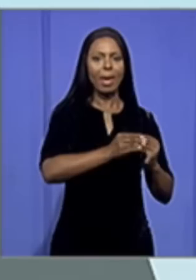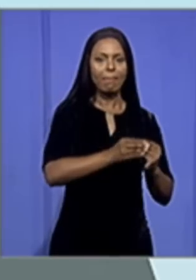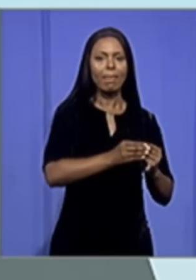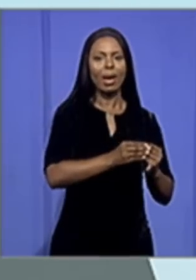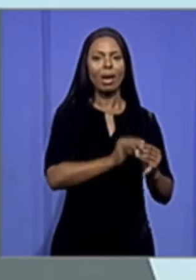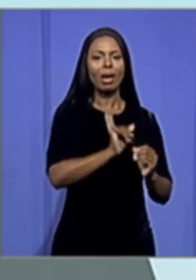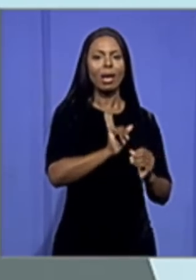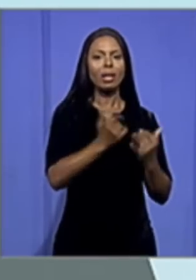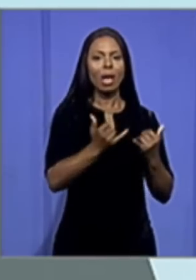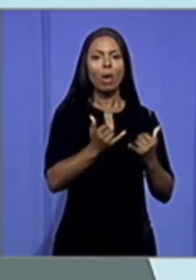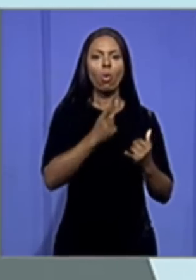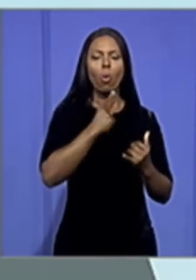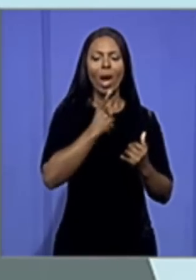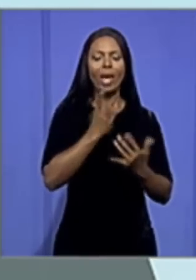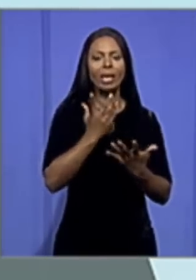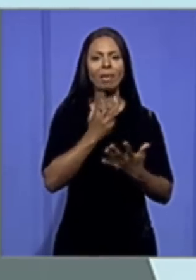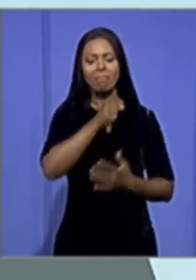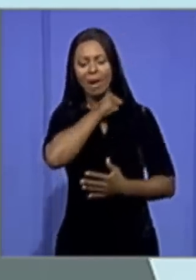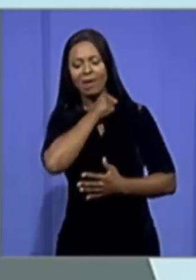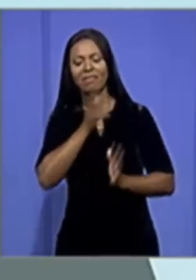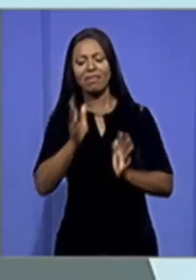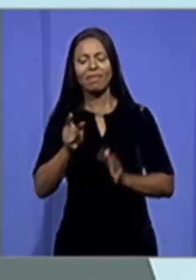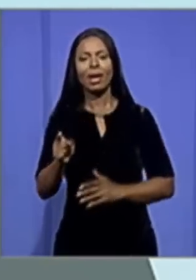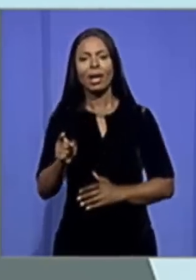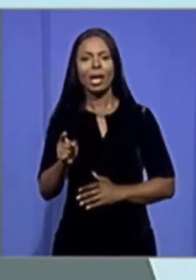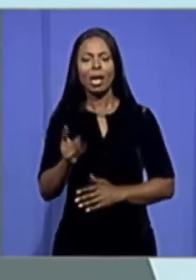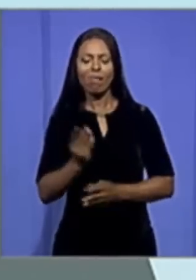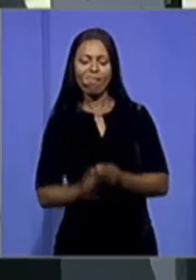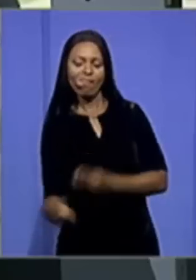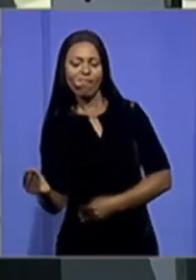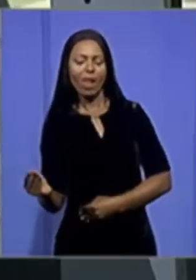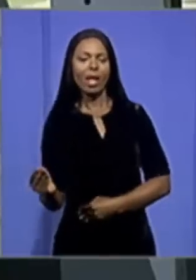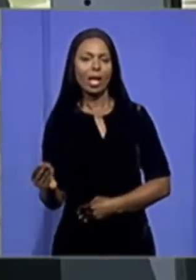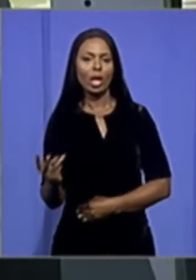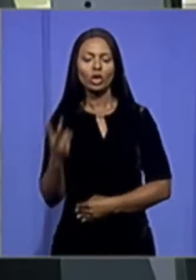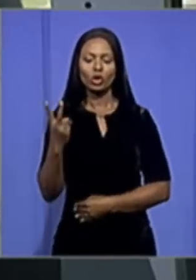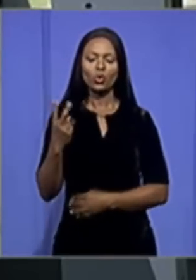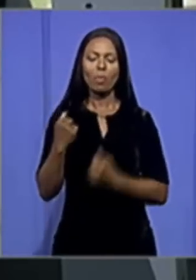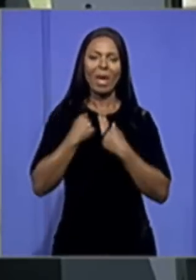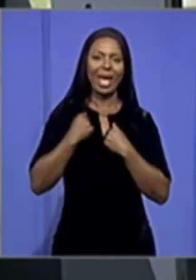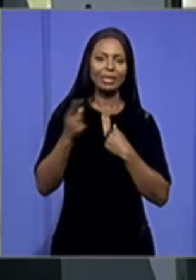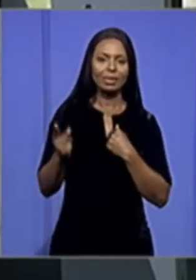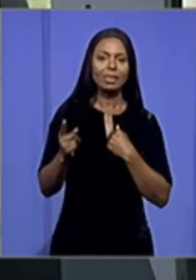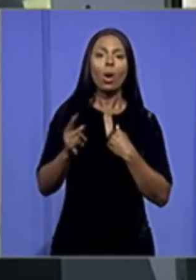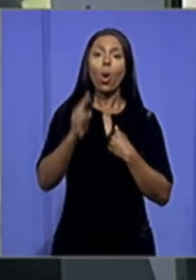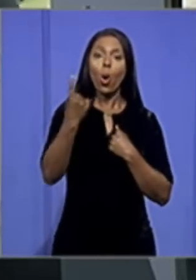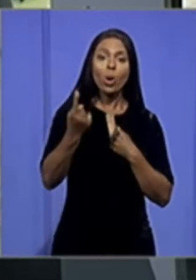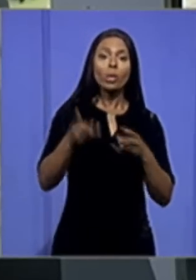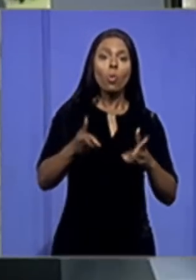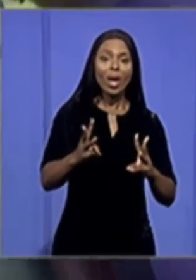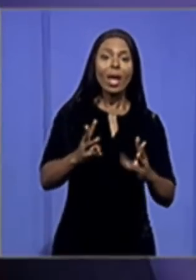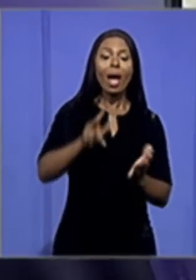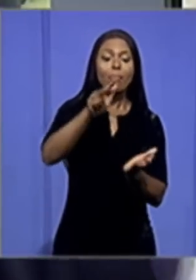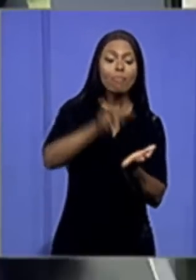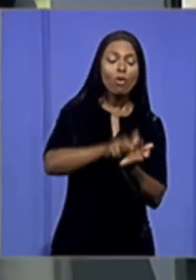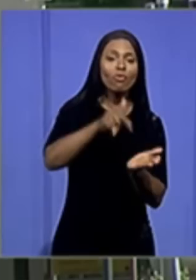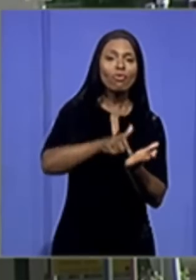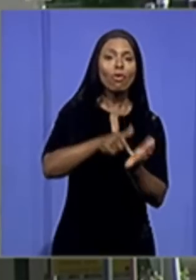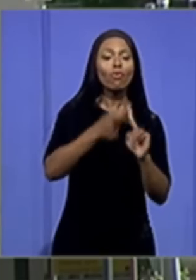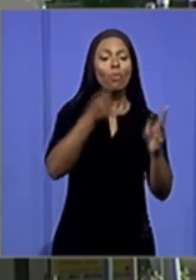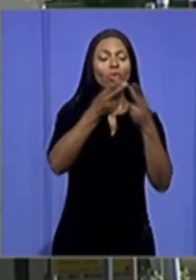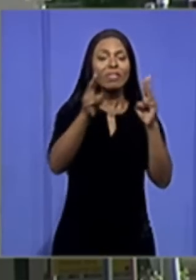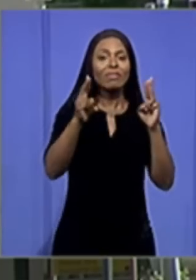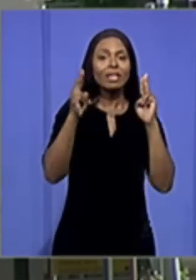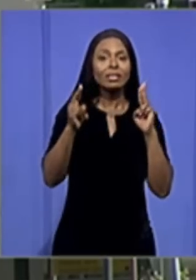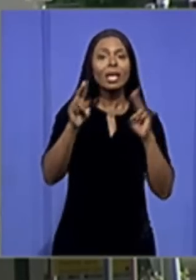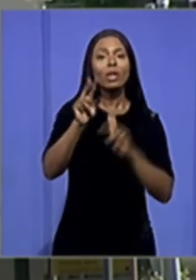to be caught out by these people. The only way that you can get admission to the Northwest University